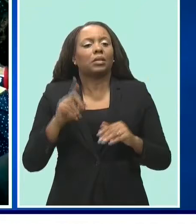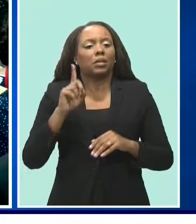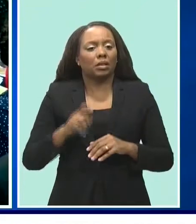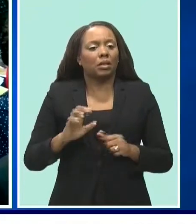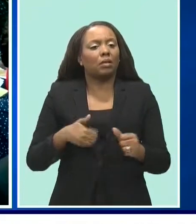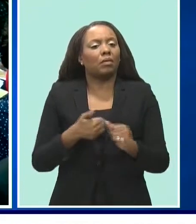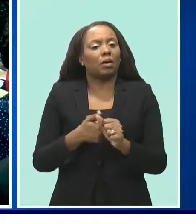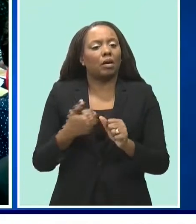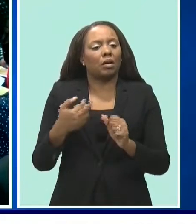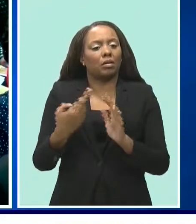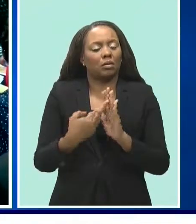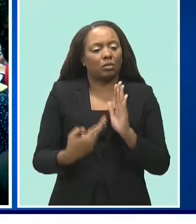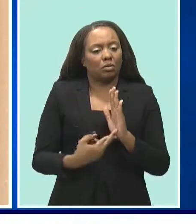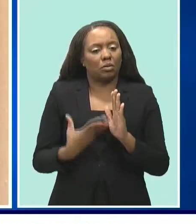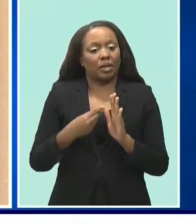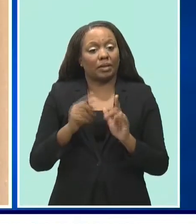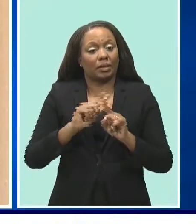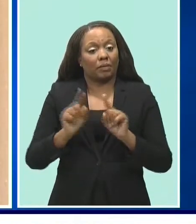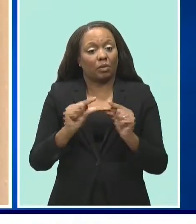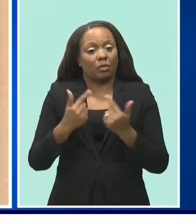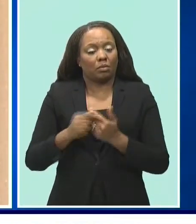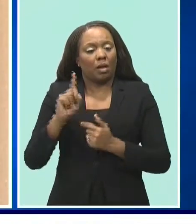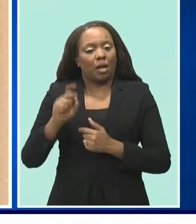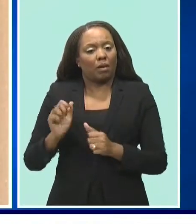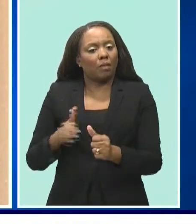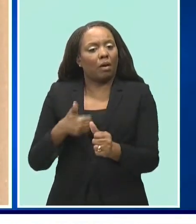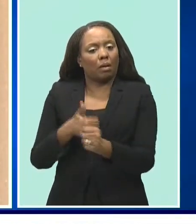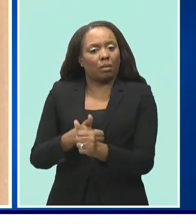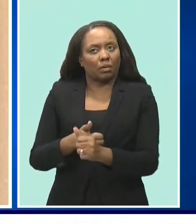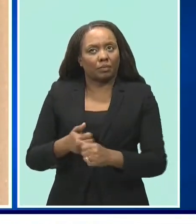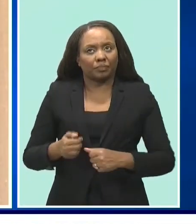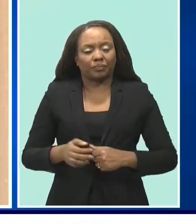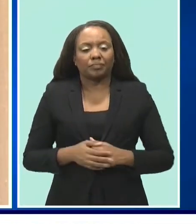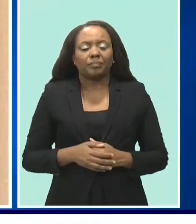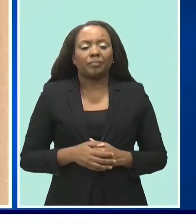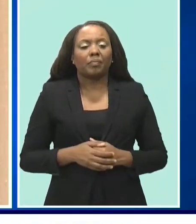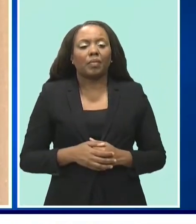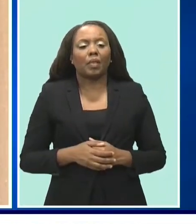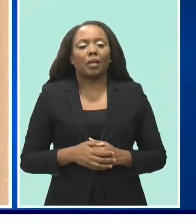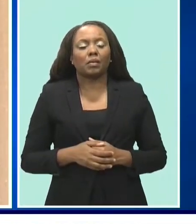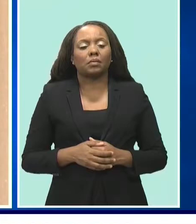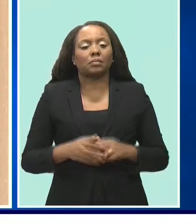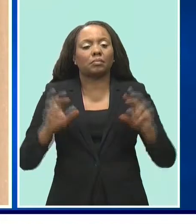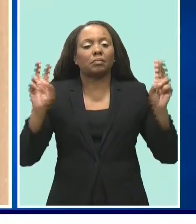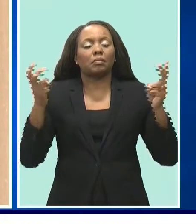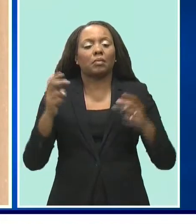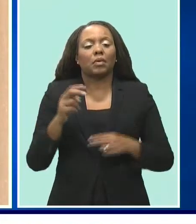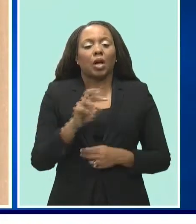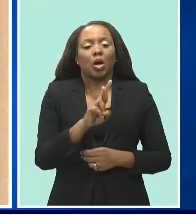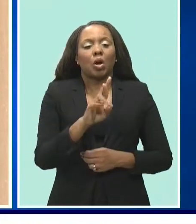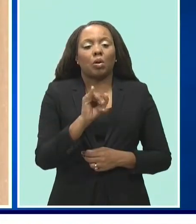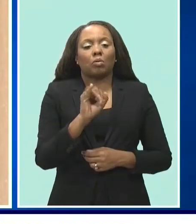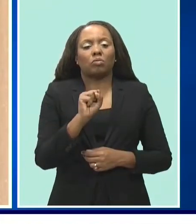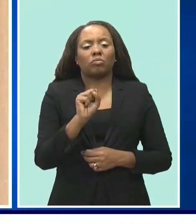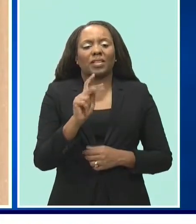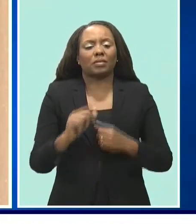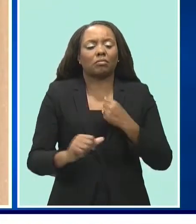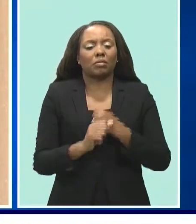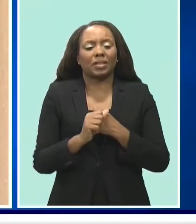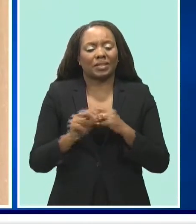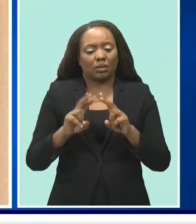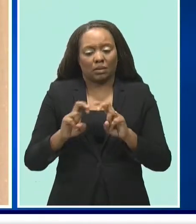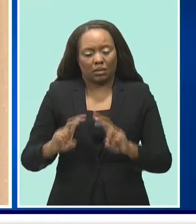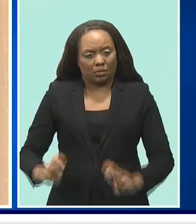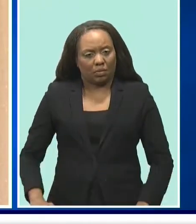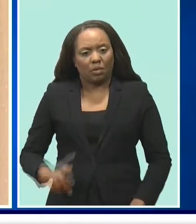guideline. That same national risk assessment can actually serve as a useful